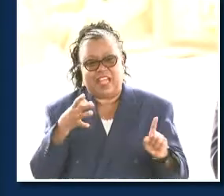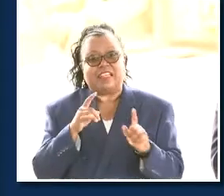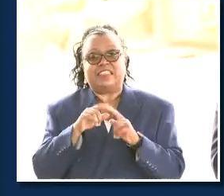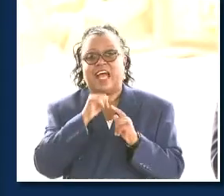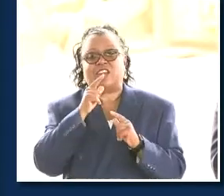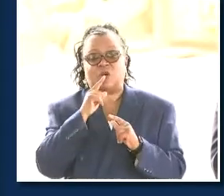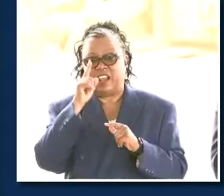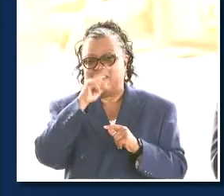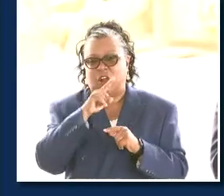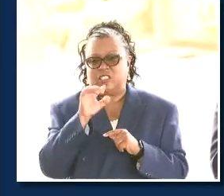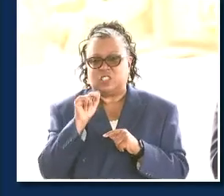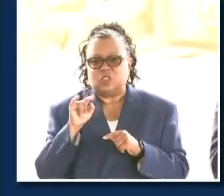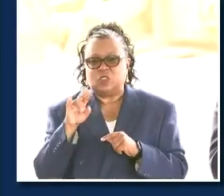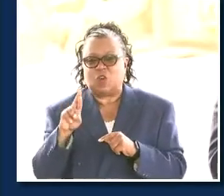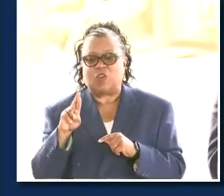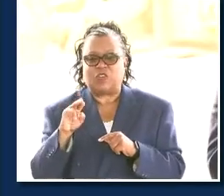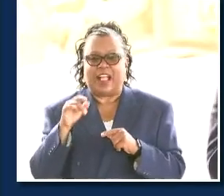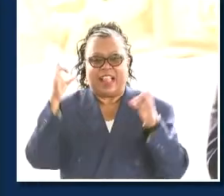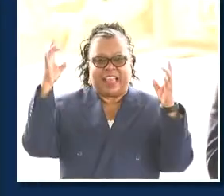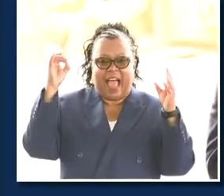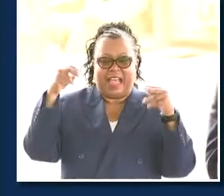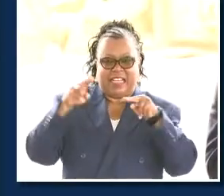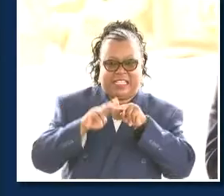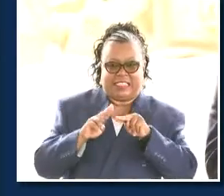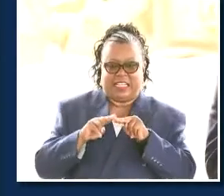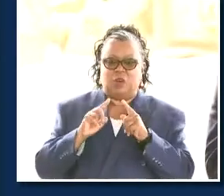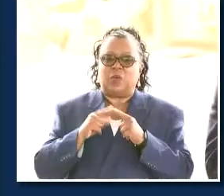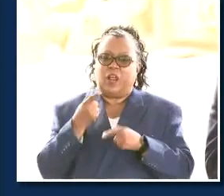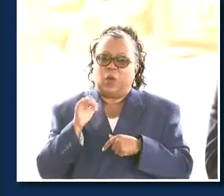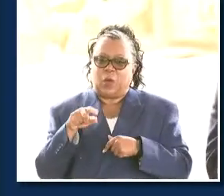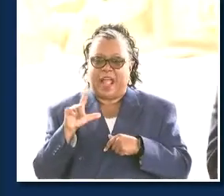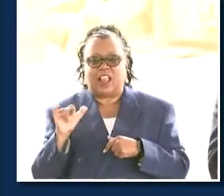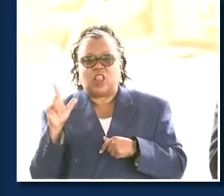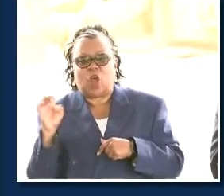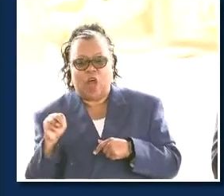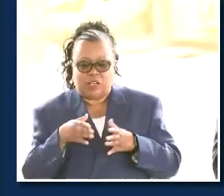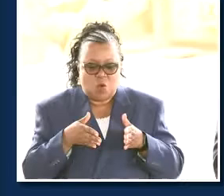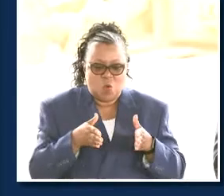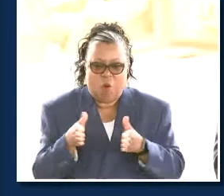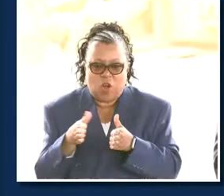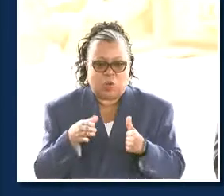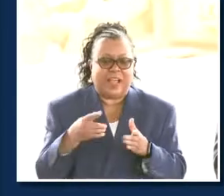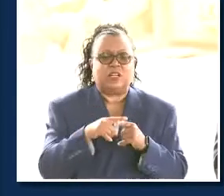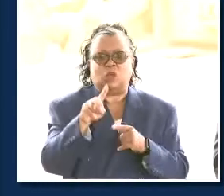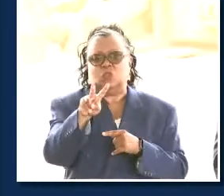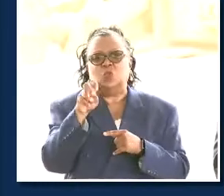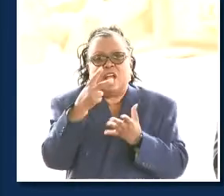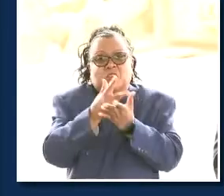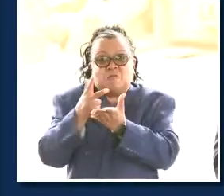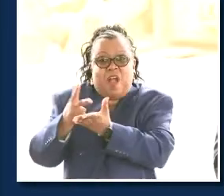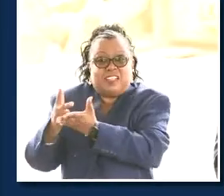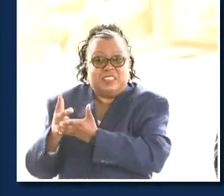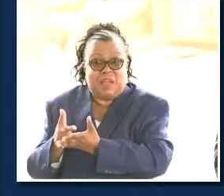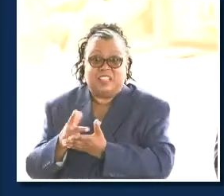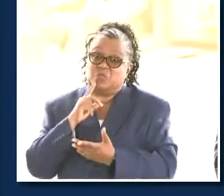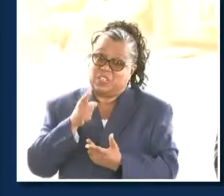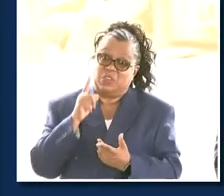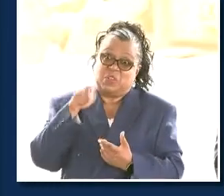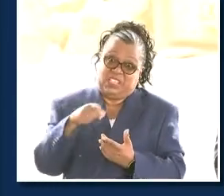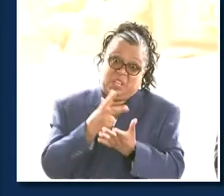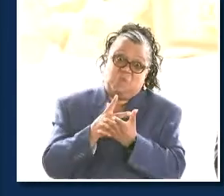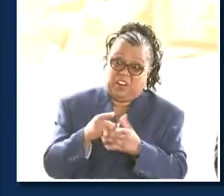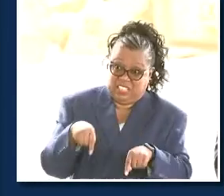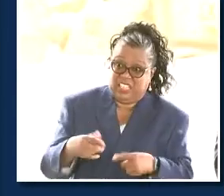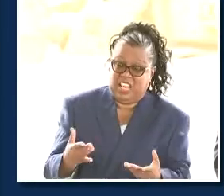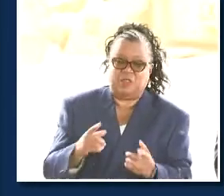the artificial turf, lighting and seating, there is going to be a grand lawn. There is going to be walkways throughout. There's going to be 200 parking spaces. Let's face it, we need parking